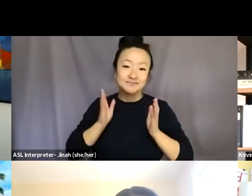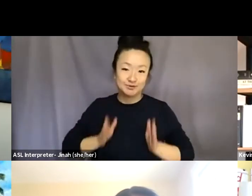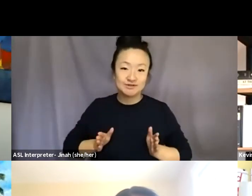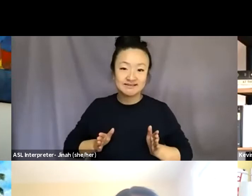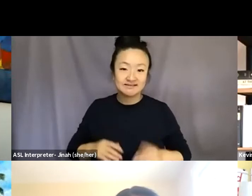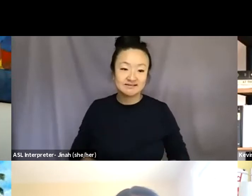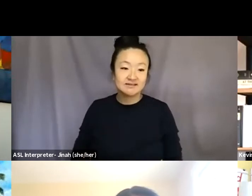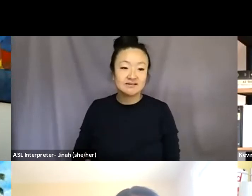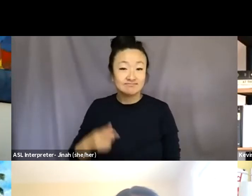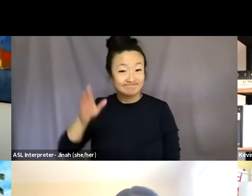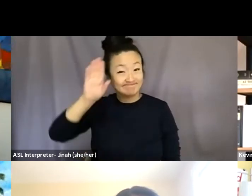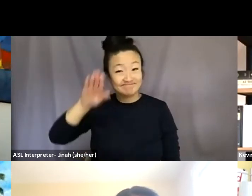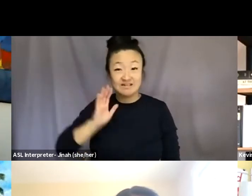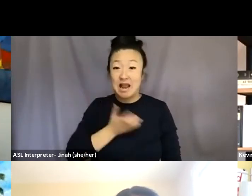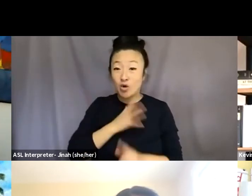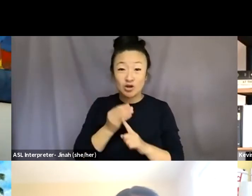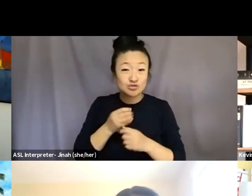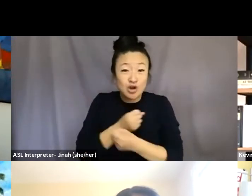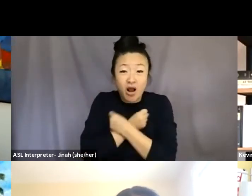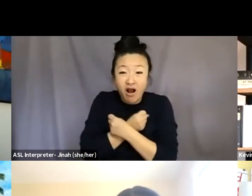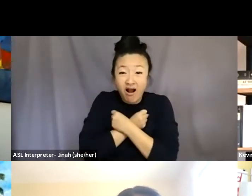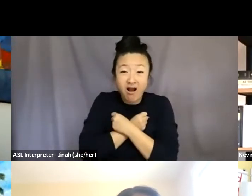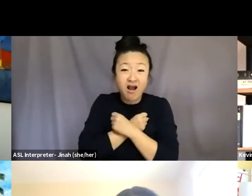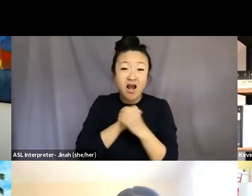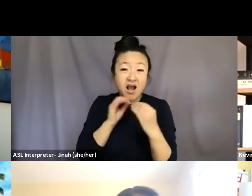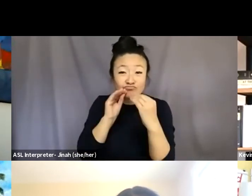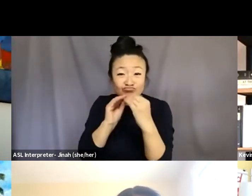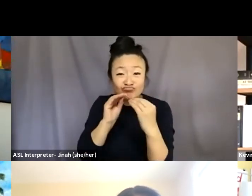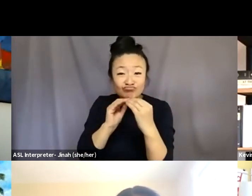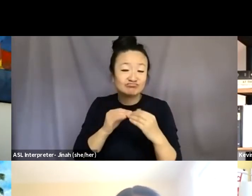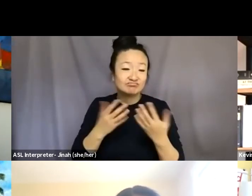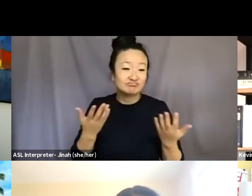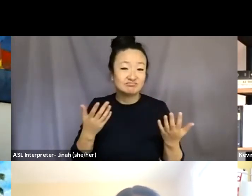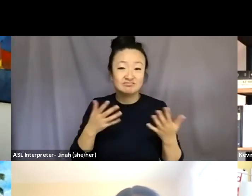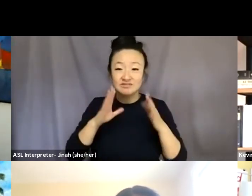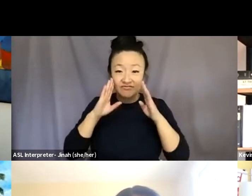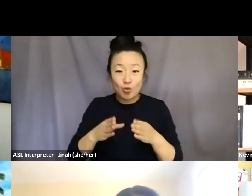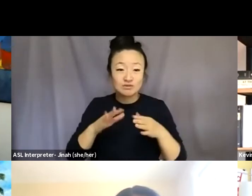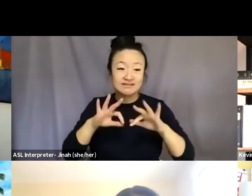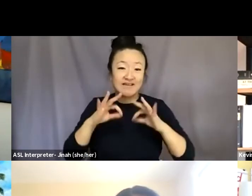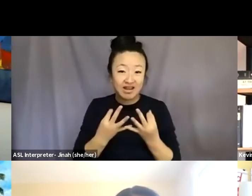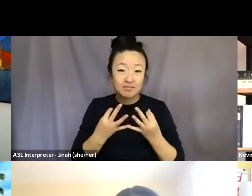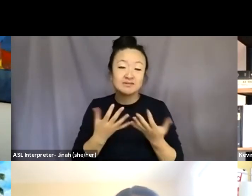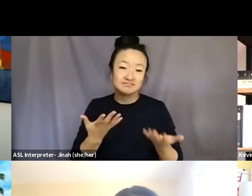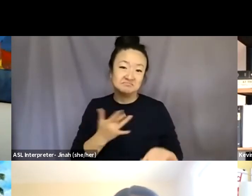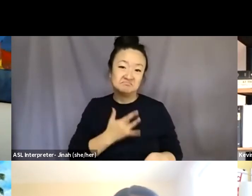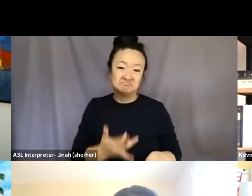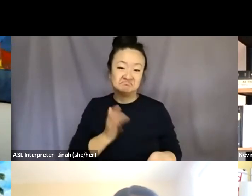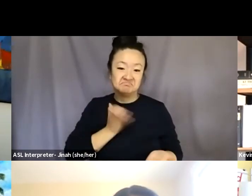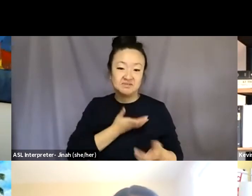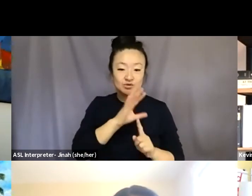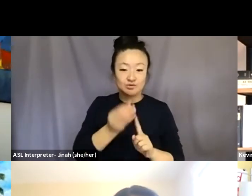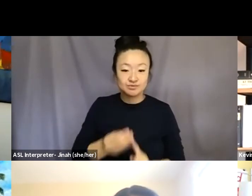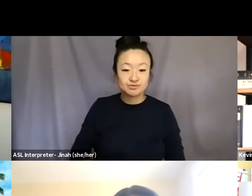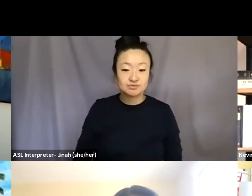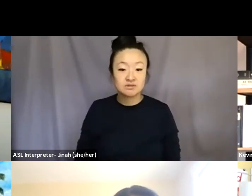because, you know, our culture is all about hugging and kissing and being family oriented. So, and we have